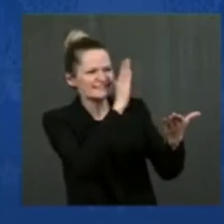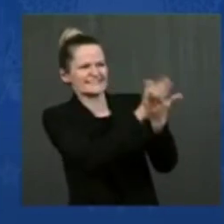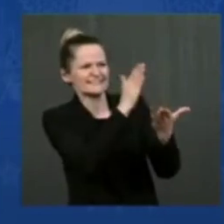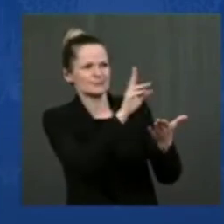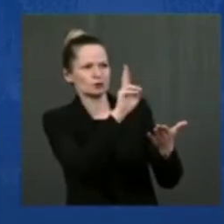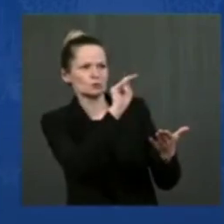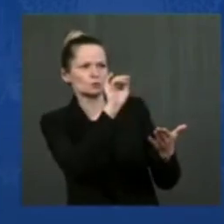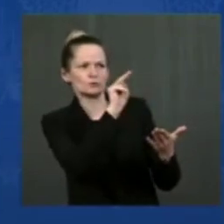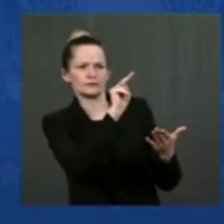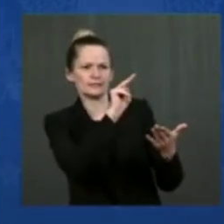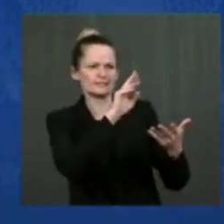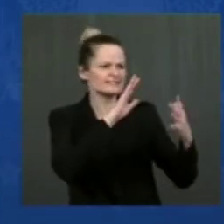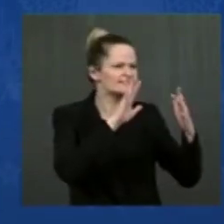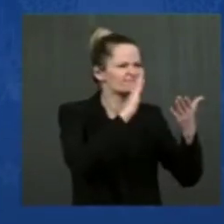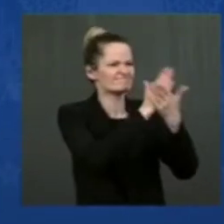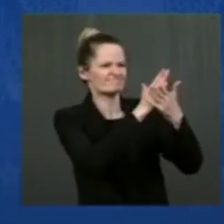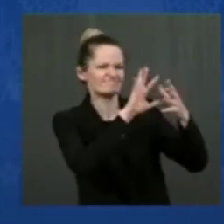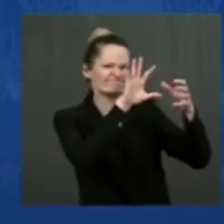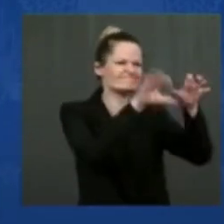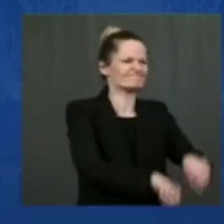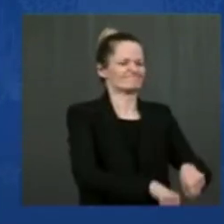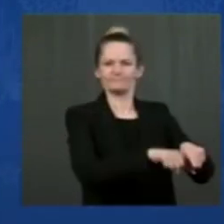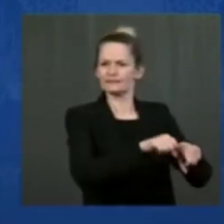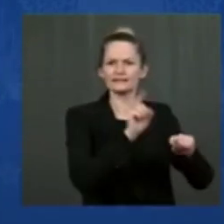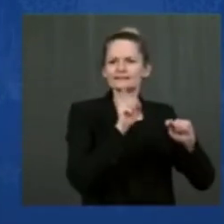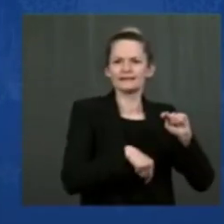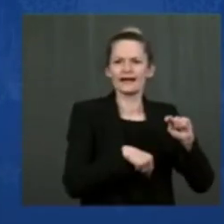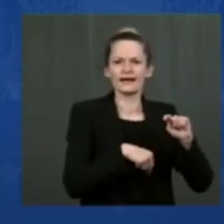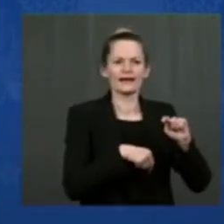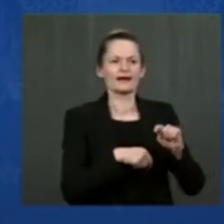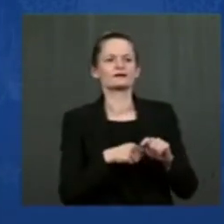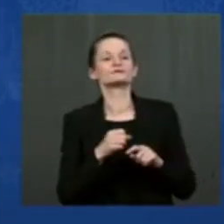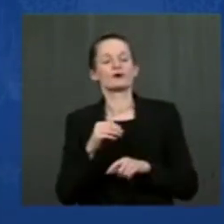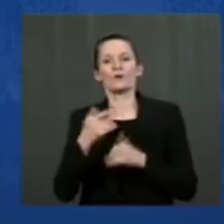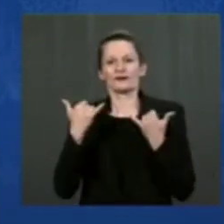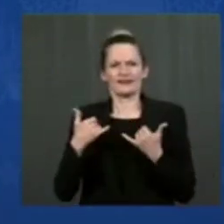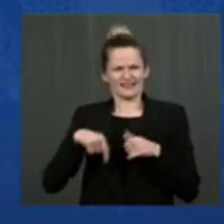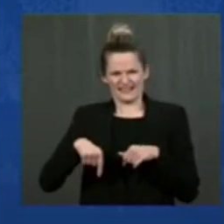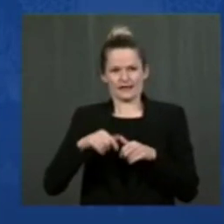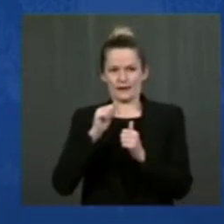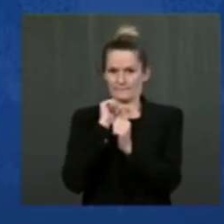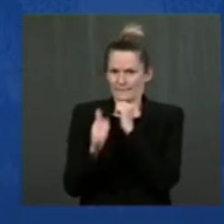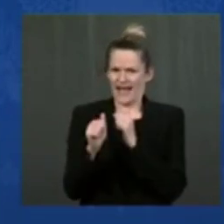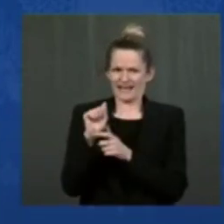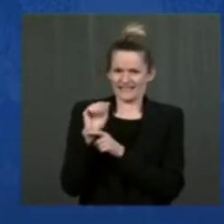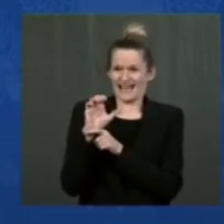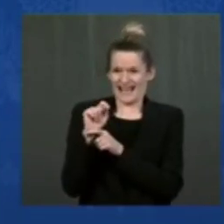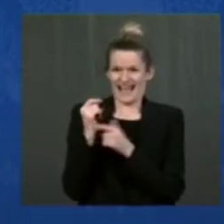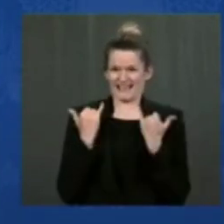Rich's memory, the Richard L. Trumka Protecting the Right to Organize Act.